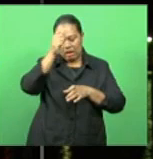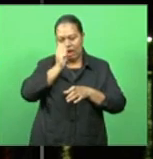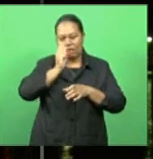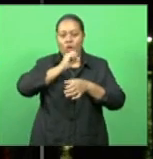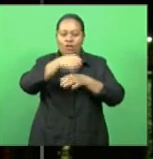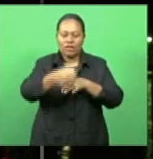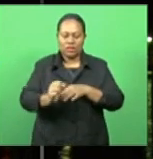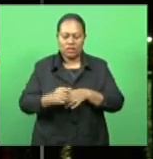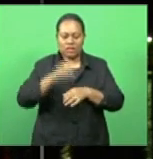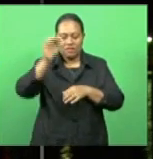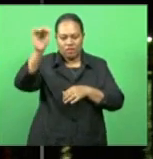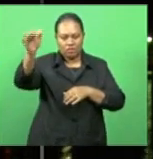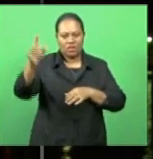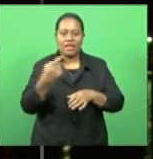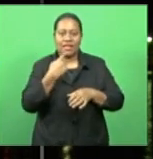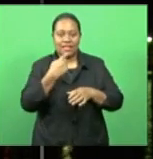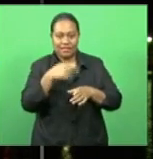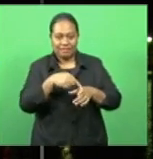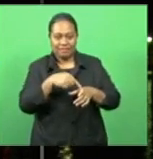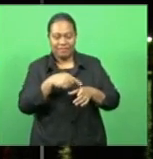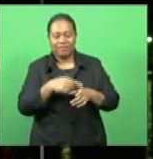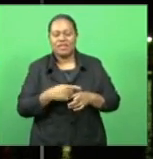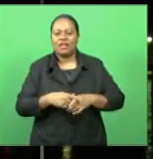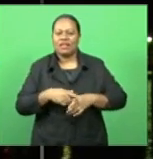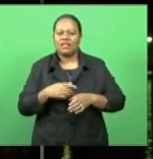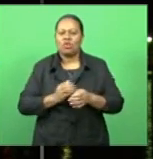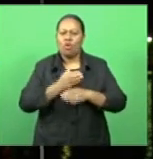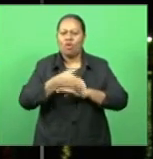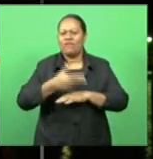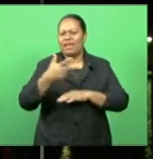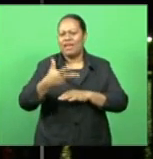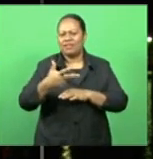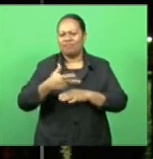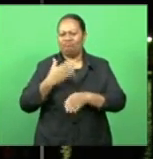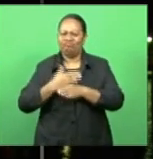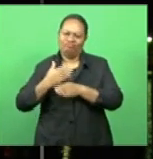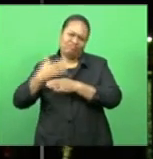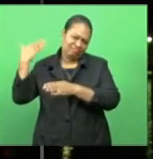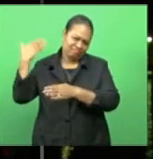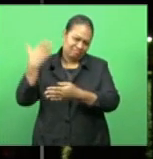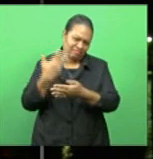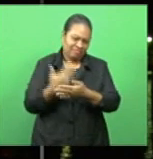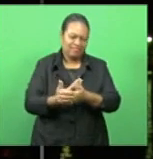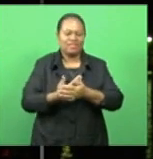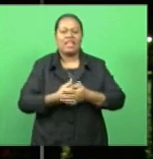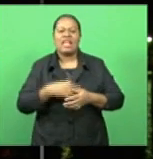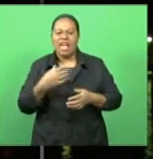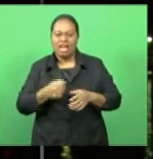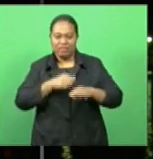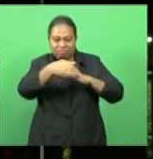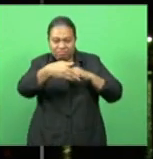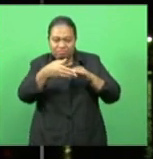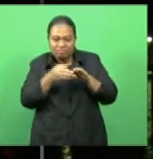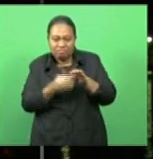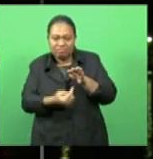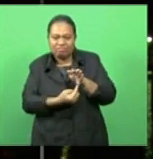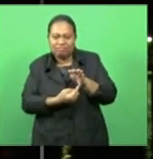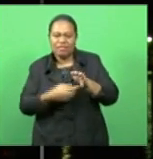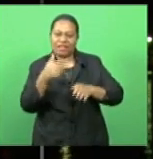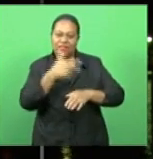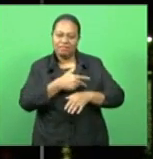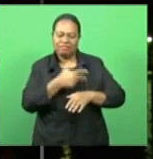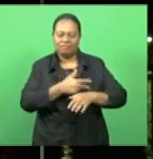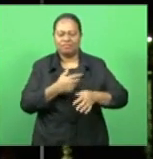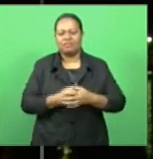future. Ikanikonda thought his career was over 8 years ago after sustaining a major injury and was away from the international